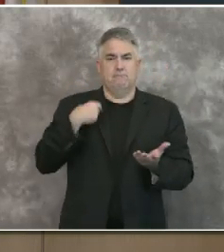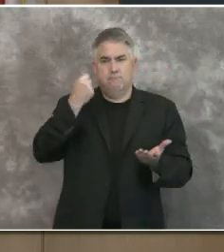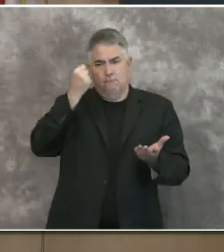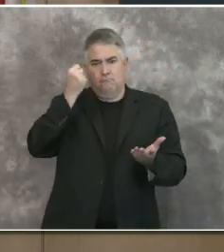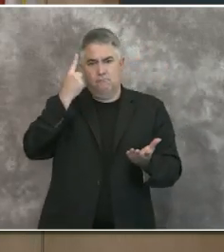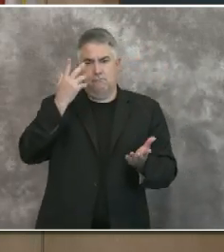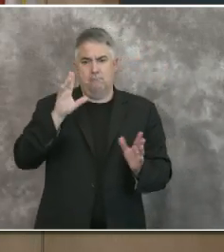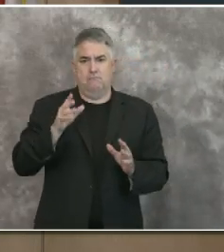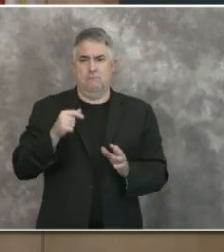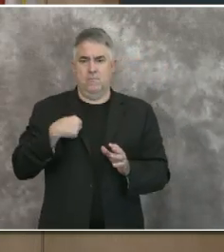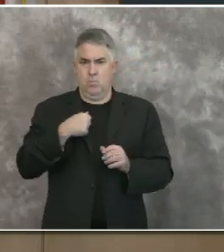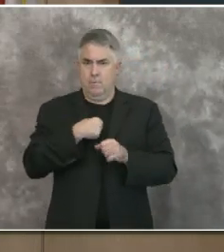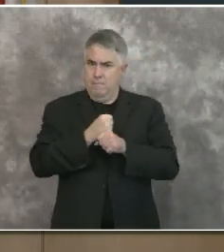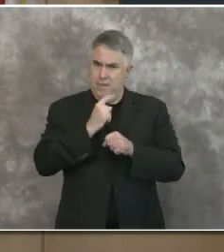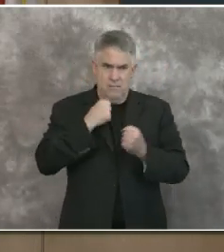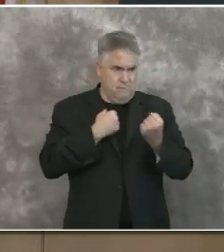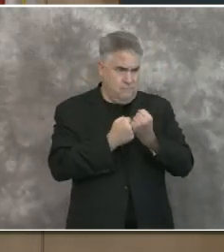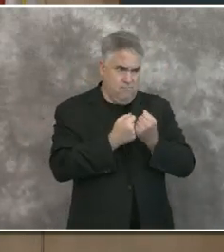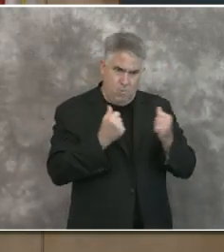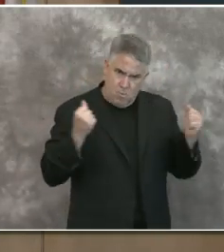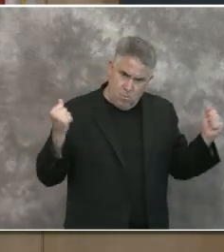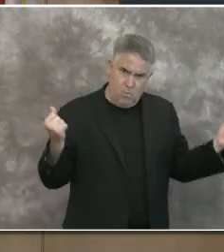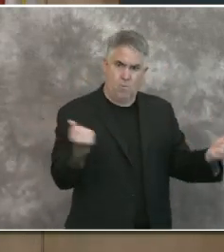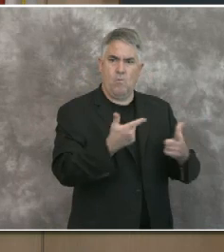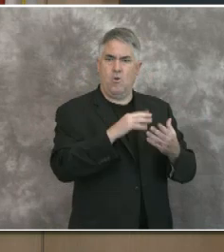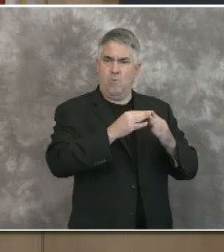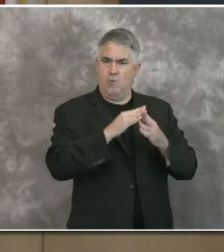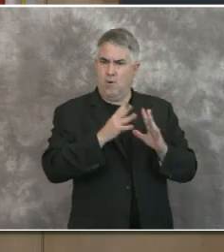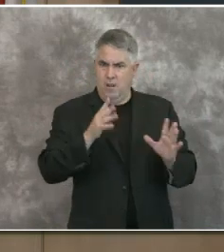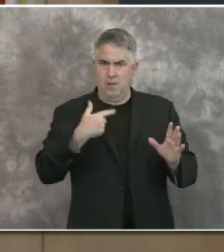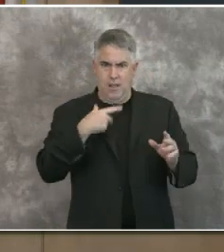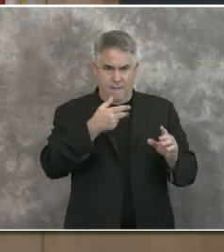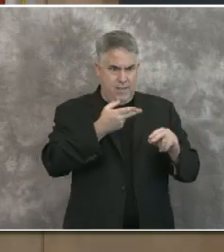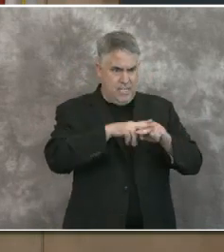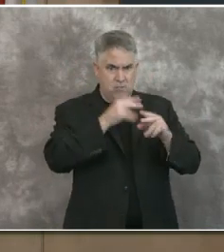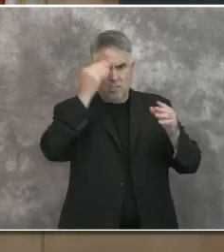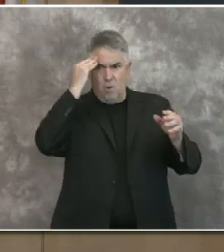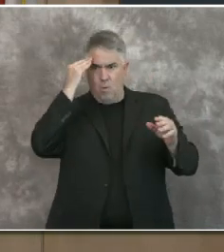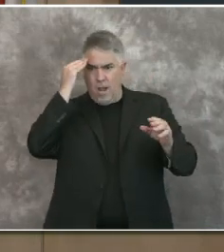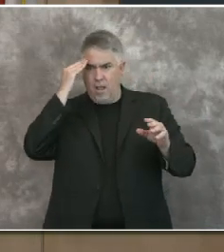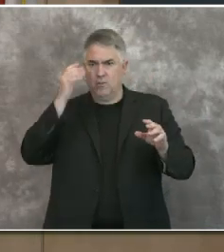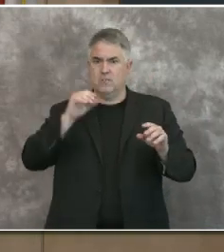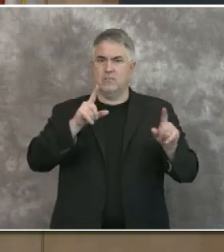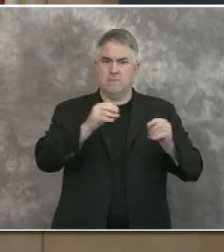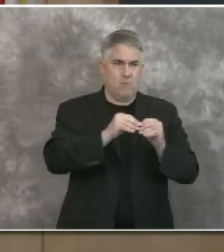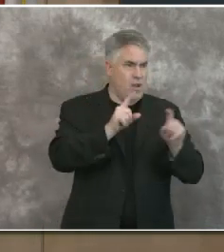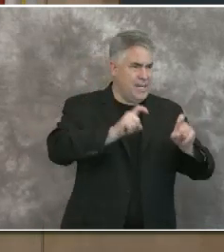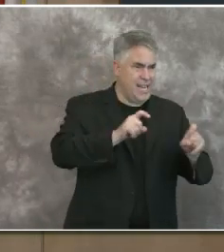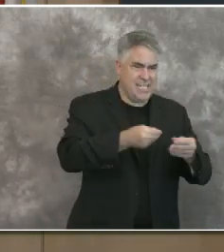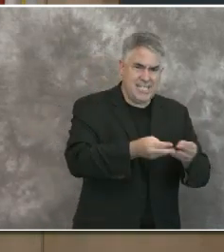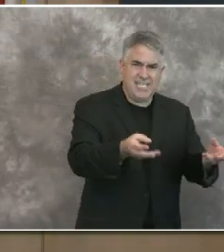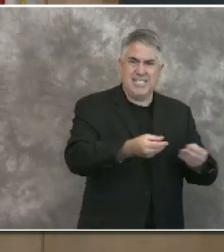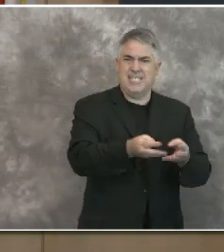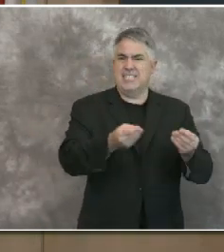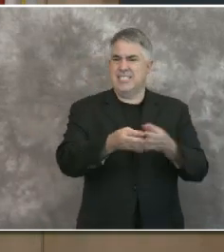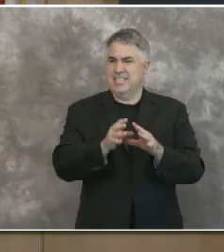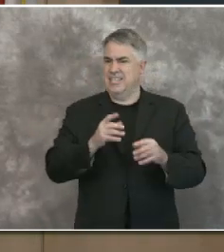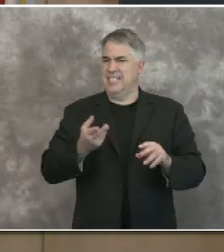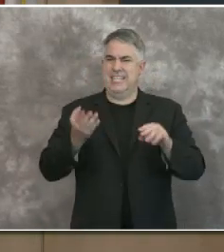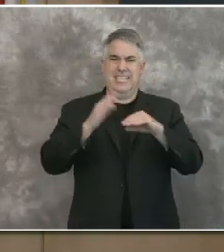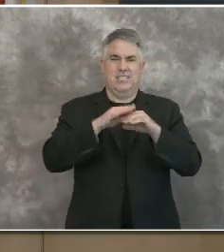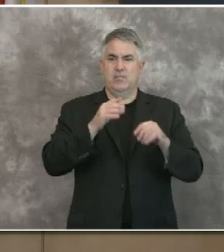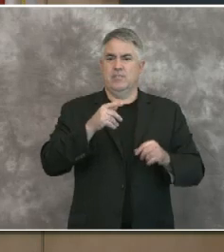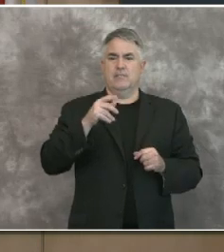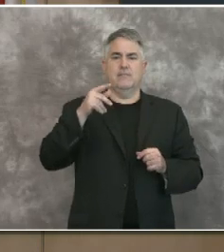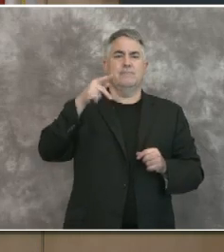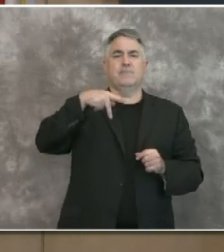make sure we're supporting those communities that have increased cases. We're doing increased testing, increased PPE distribution, working